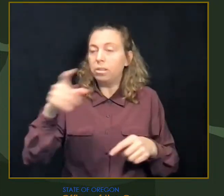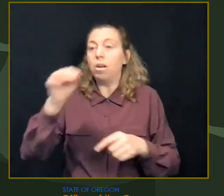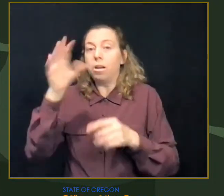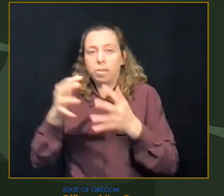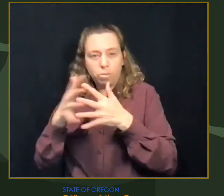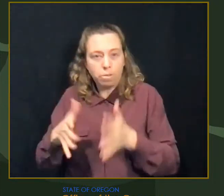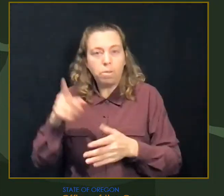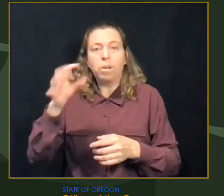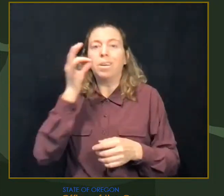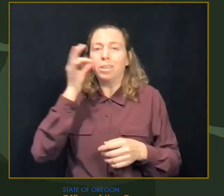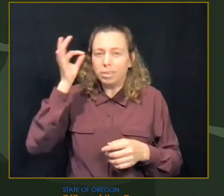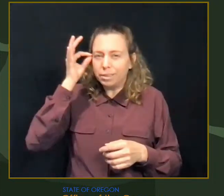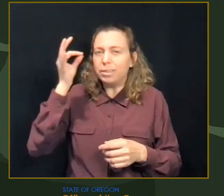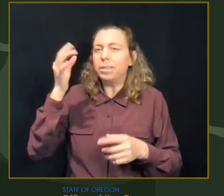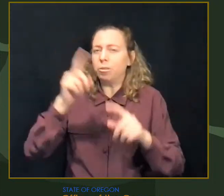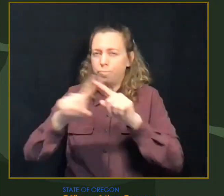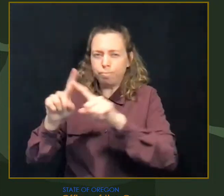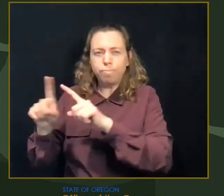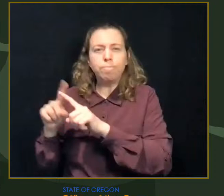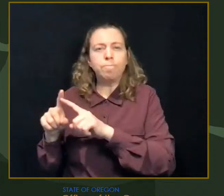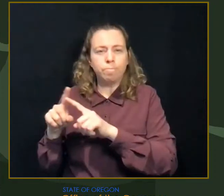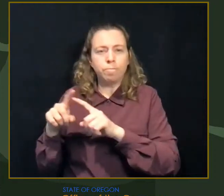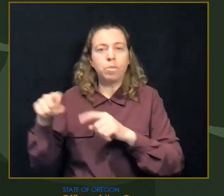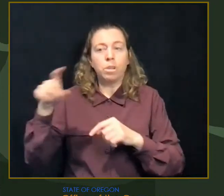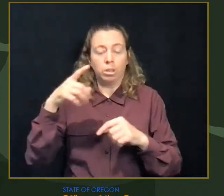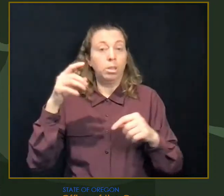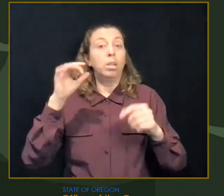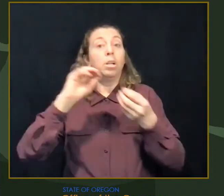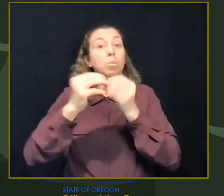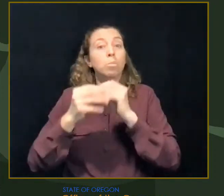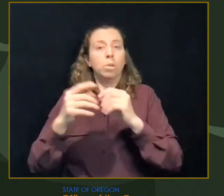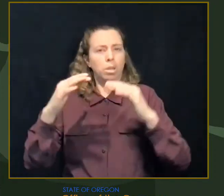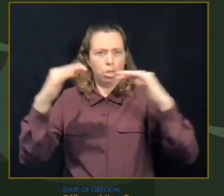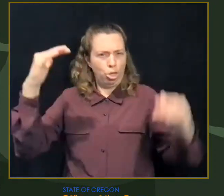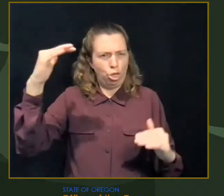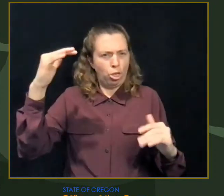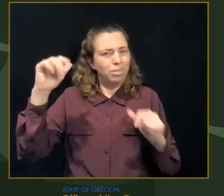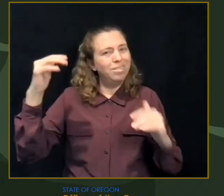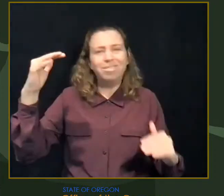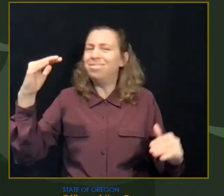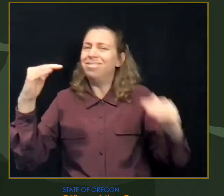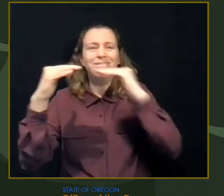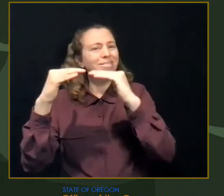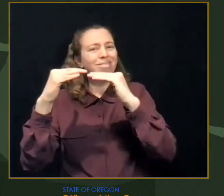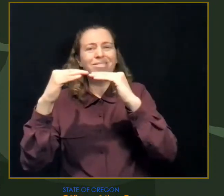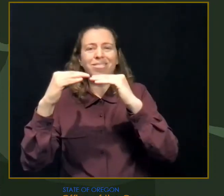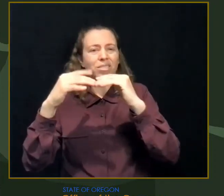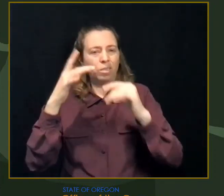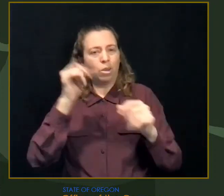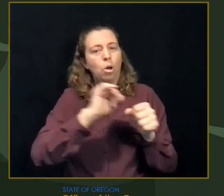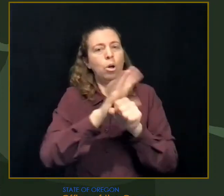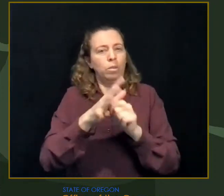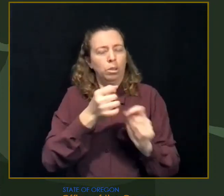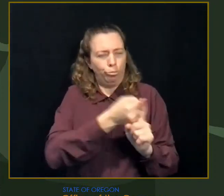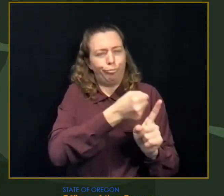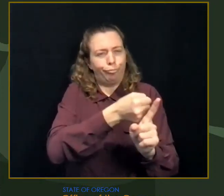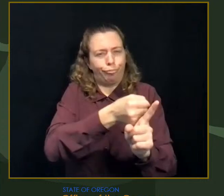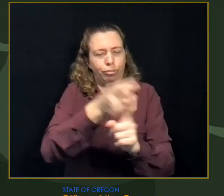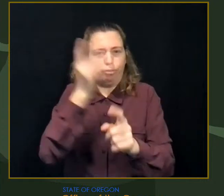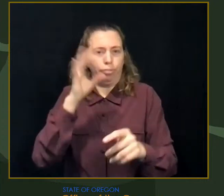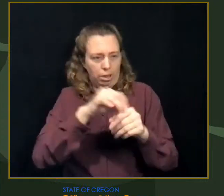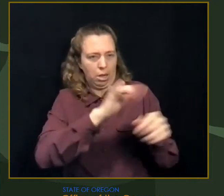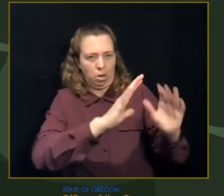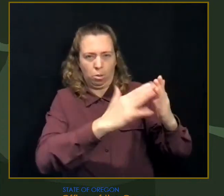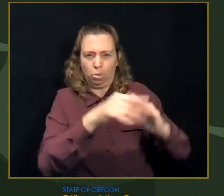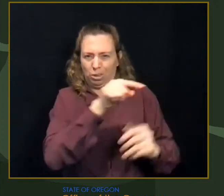been disproportionately impacted by this pandemic. We need to make sure that a solid majority of these communities have